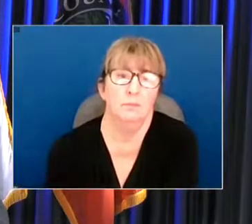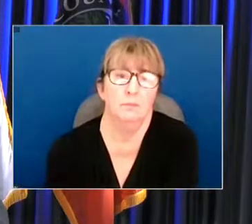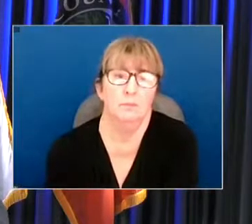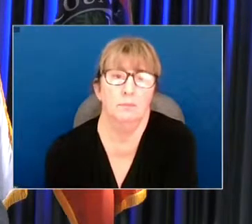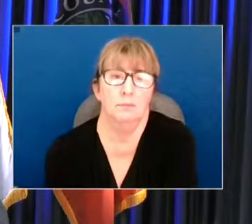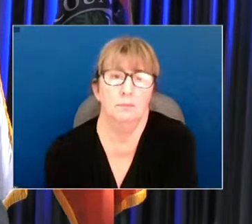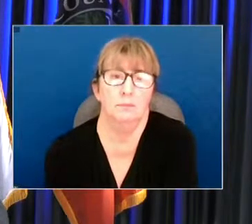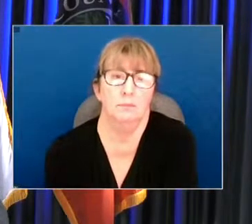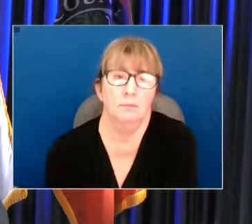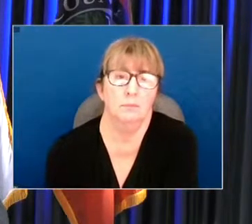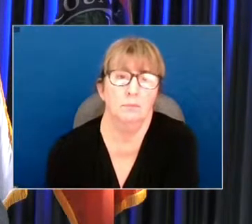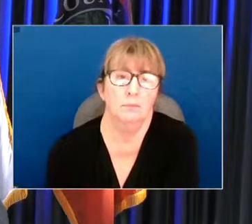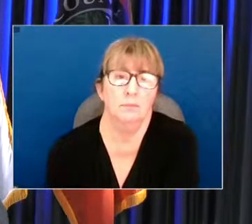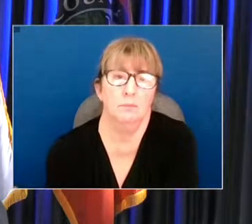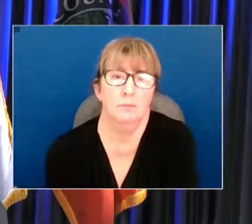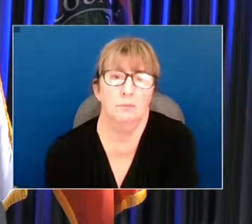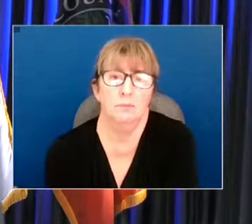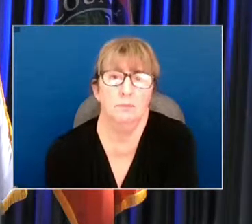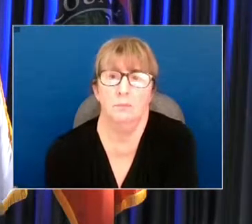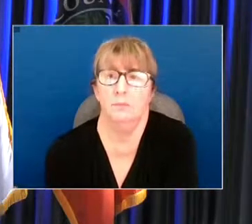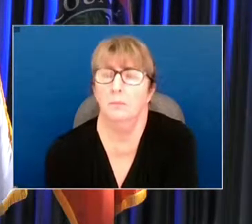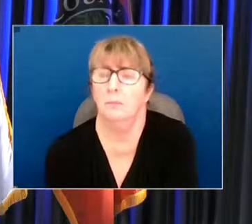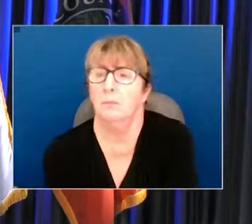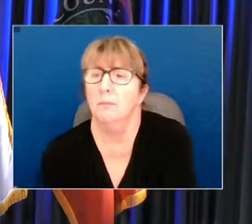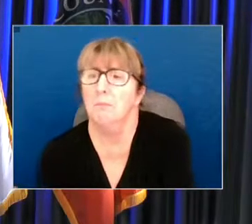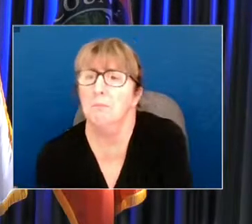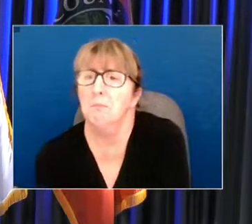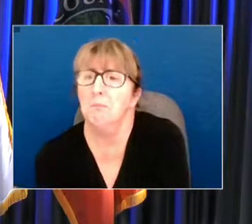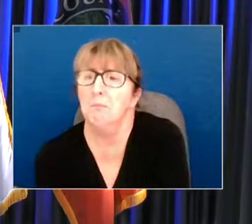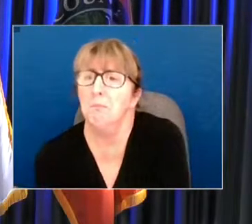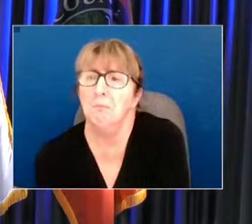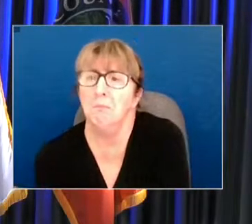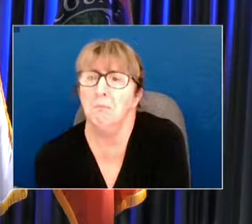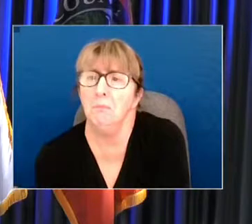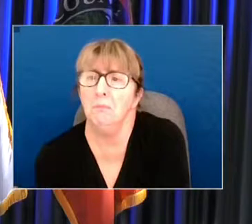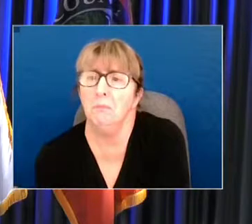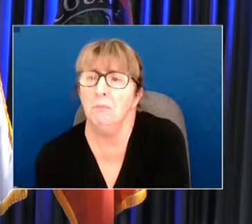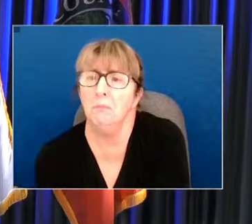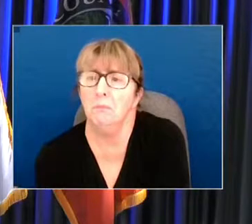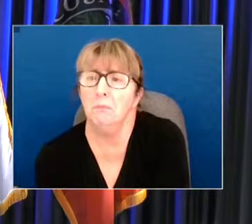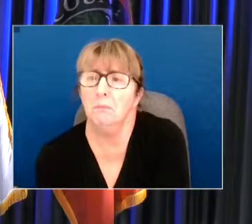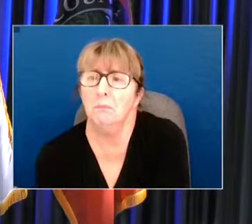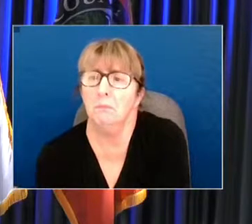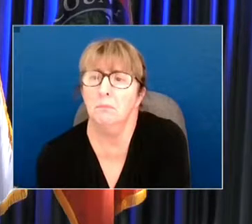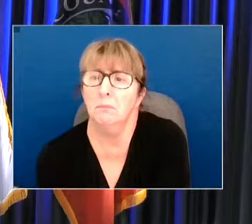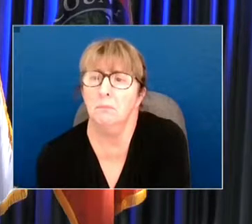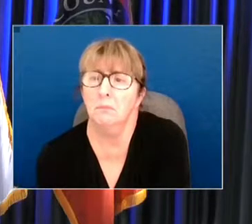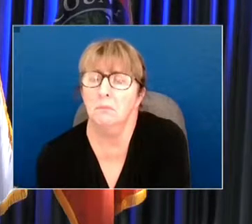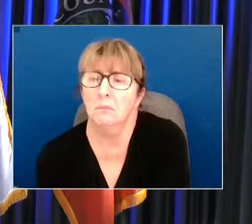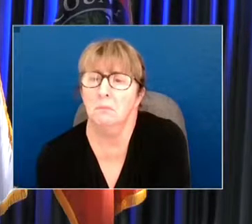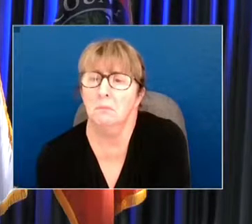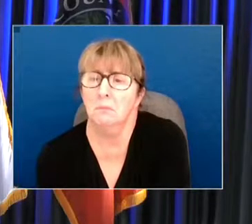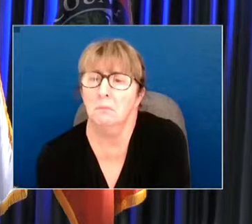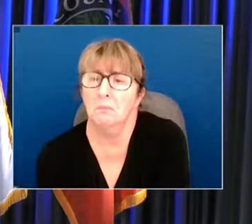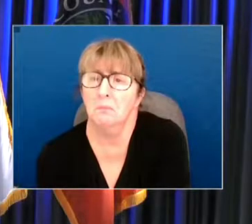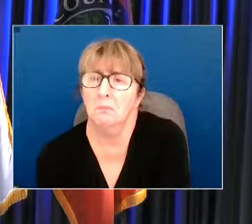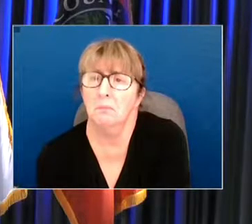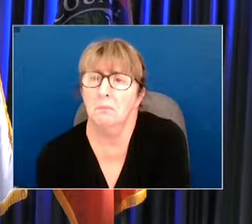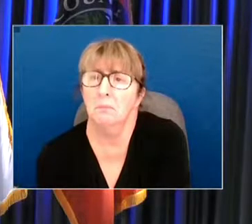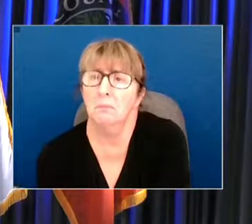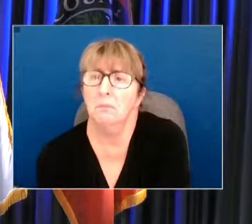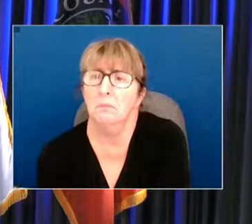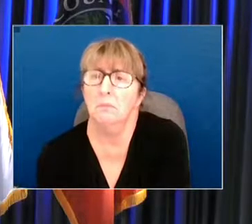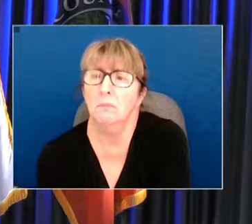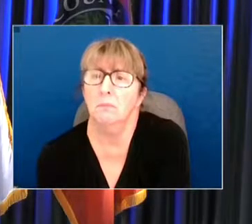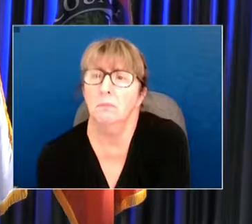want to go out just a tad. so Just it a catches smidge. the- oh, okay. Okay, Ray's, notice the county seal is cut off a little bit. So you can